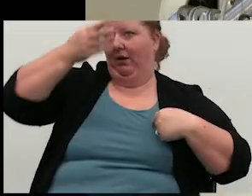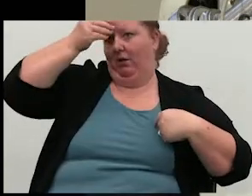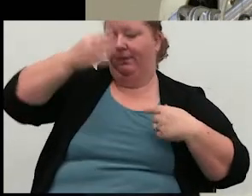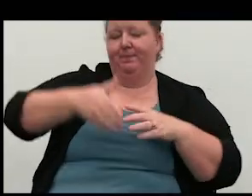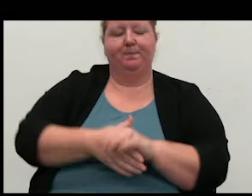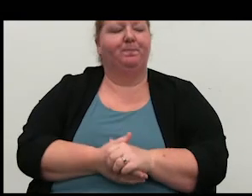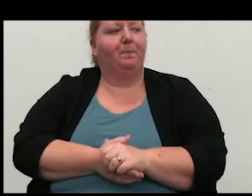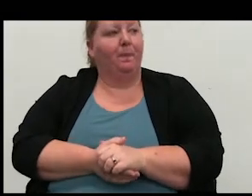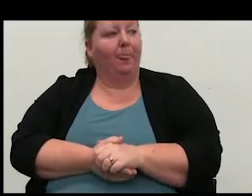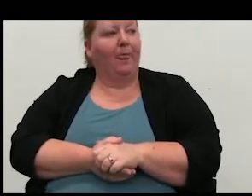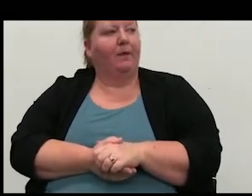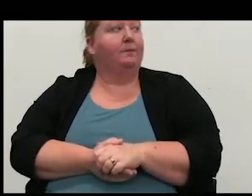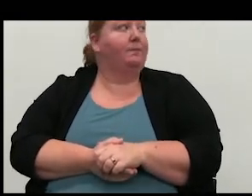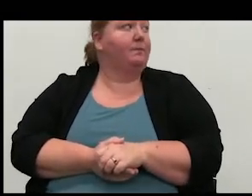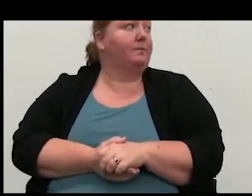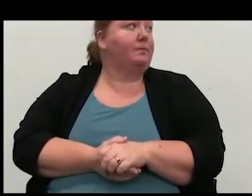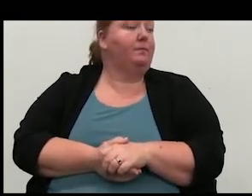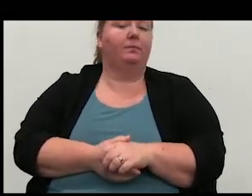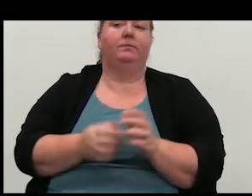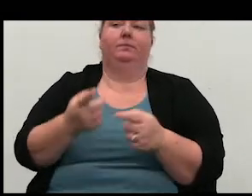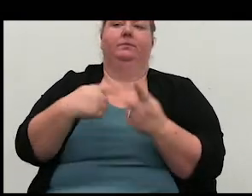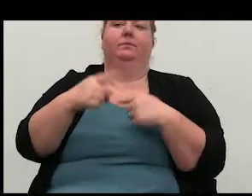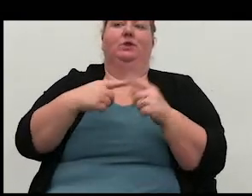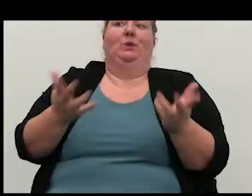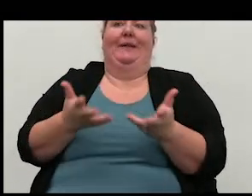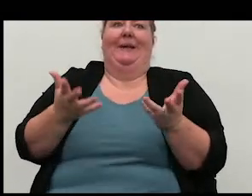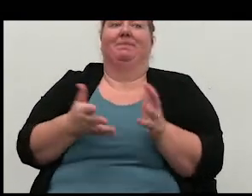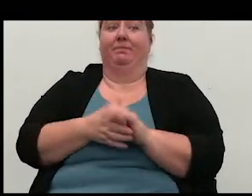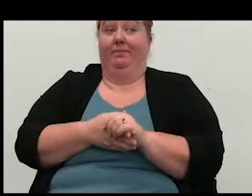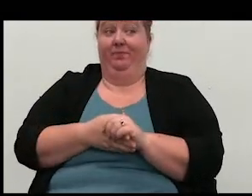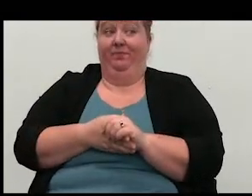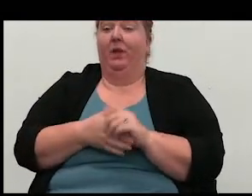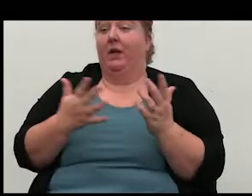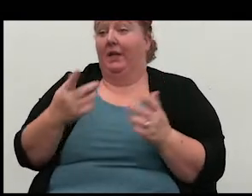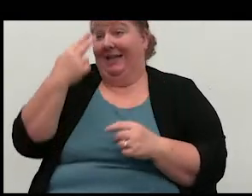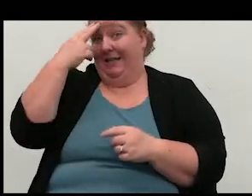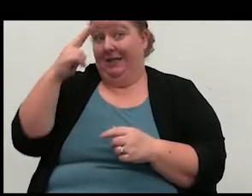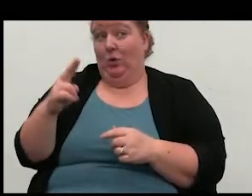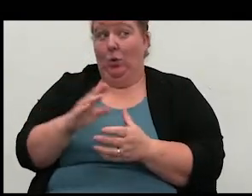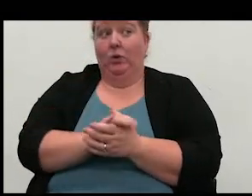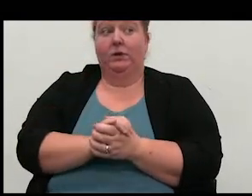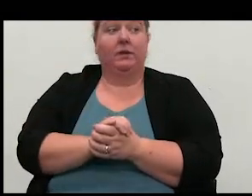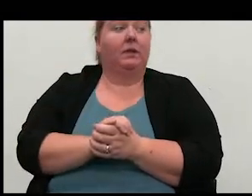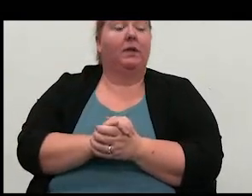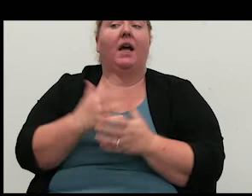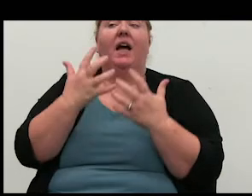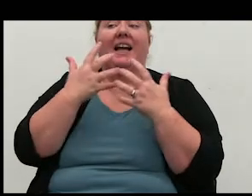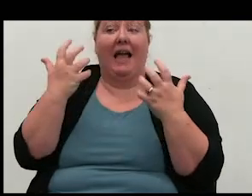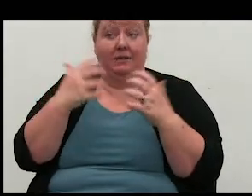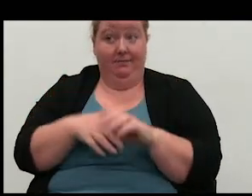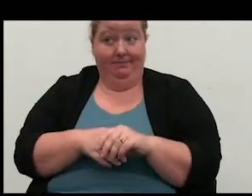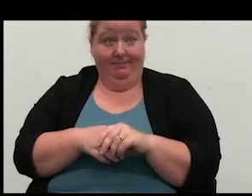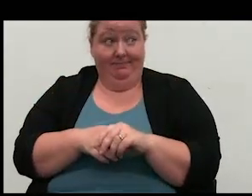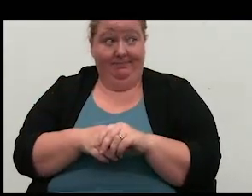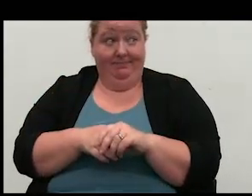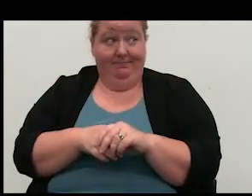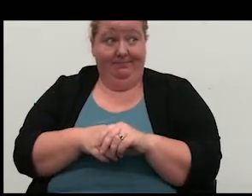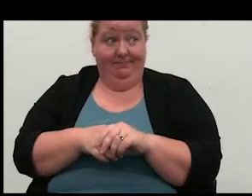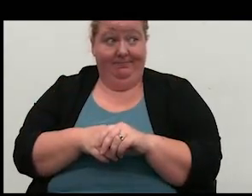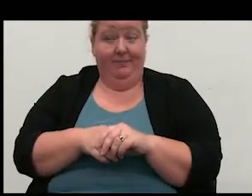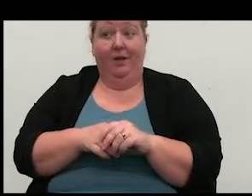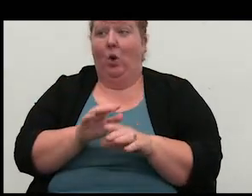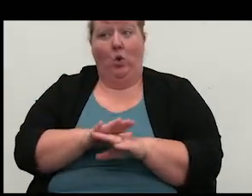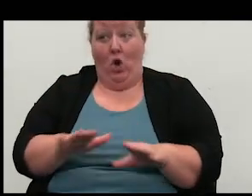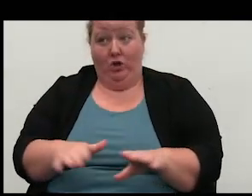language. So, back to the game. Now the game is called Cat or